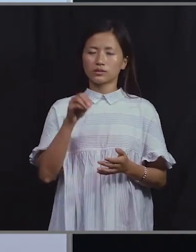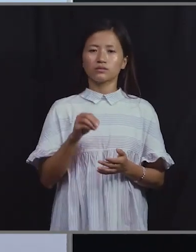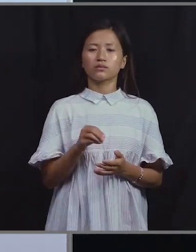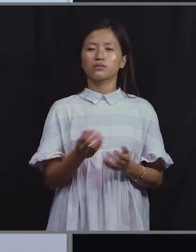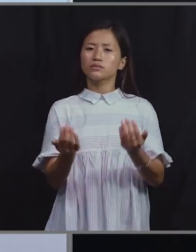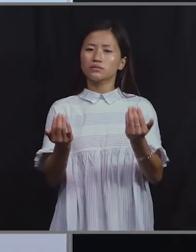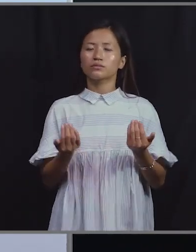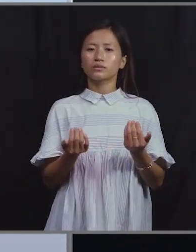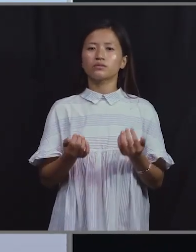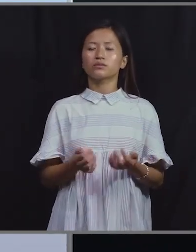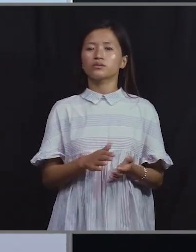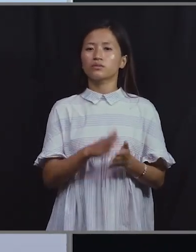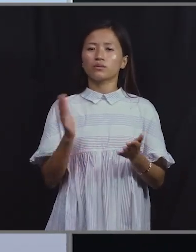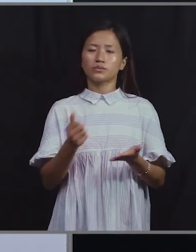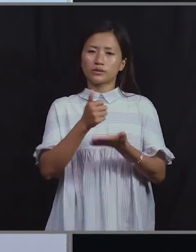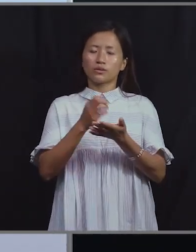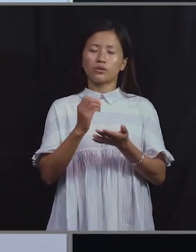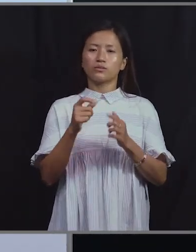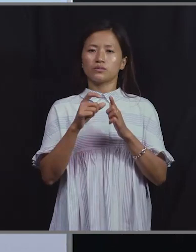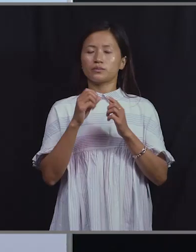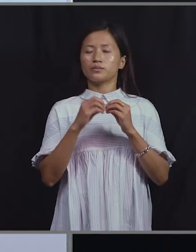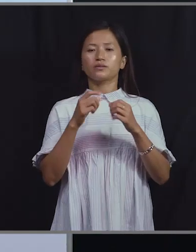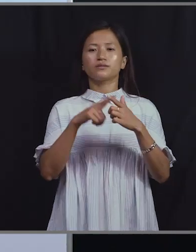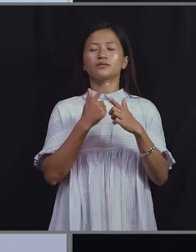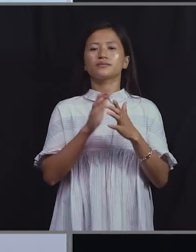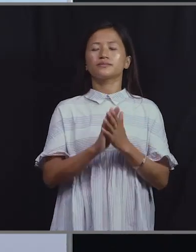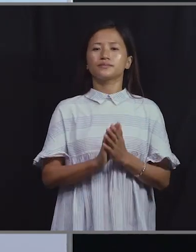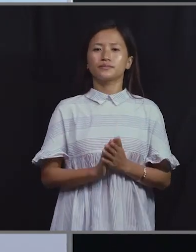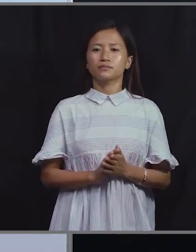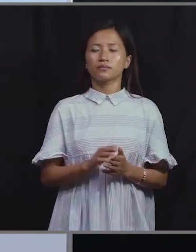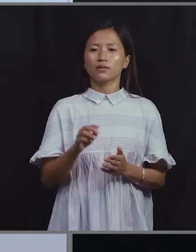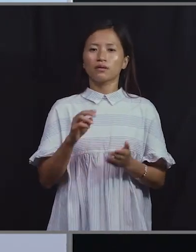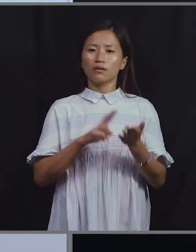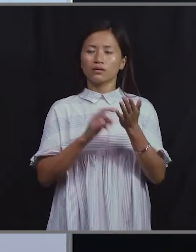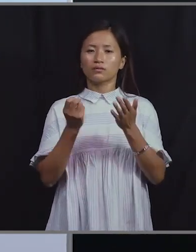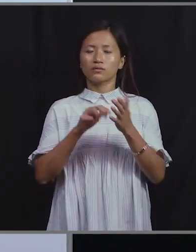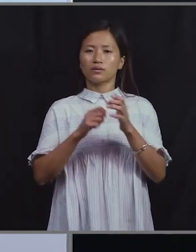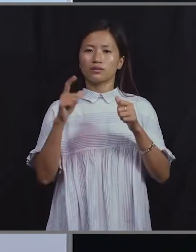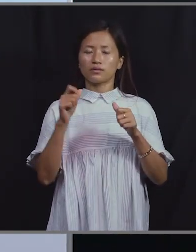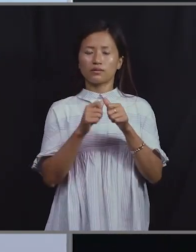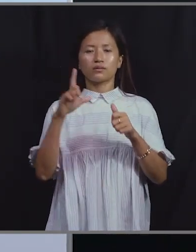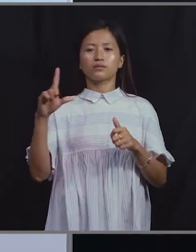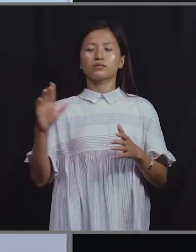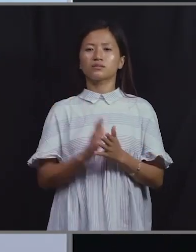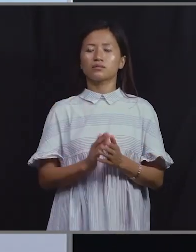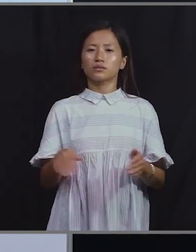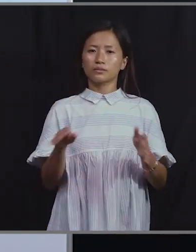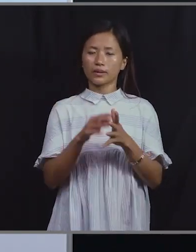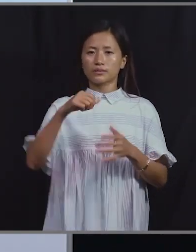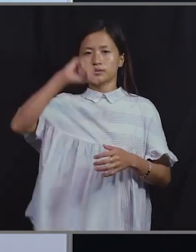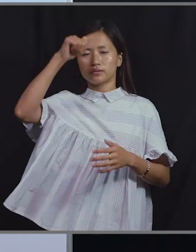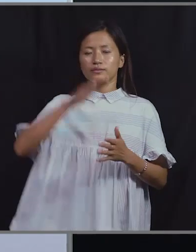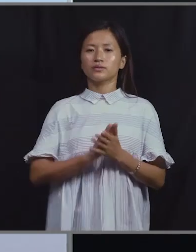the support or neither you are objecting. But the non-alignment nations along with India, they did